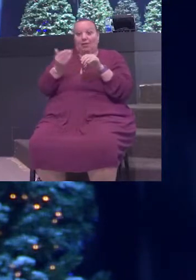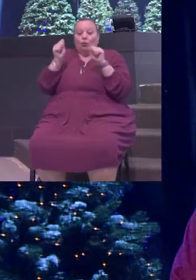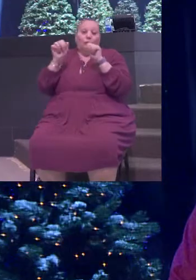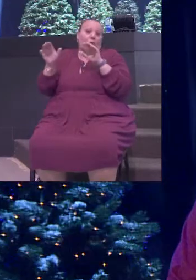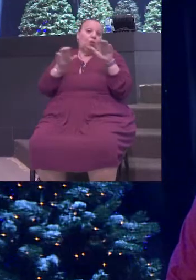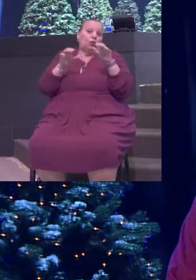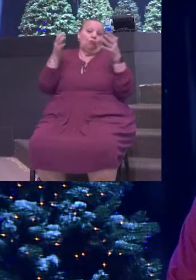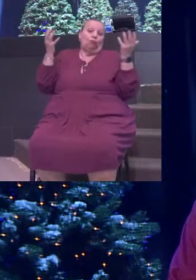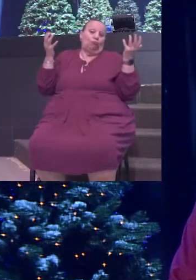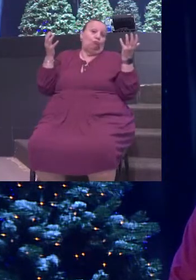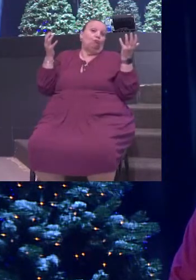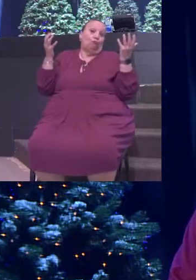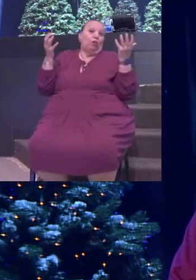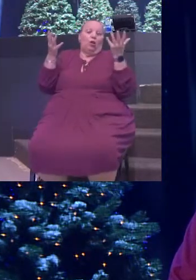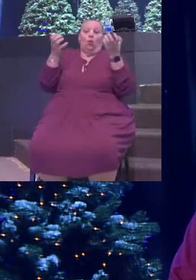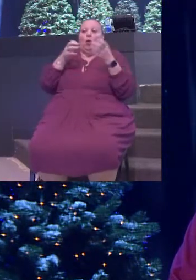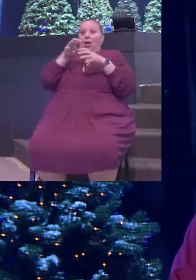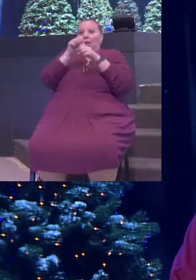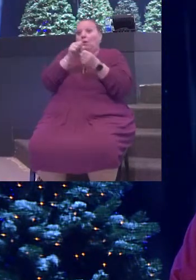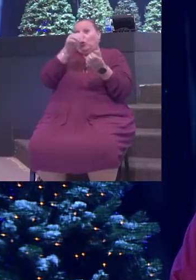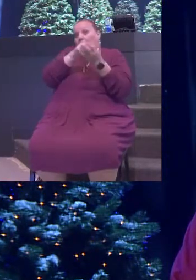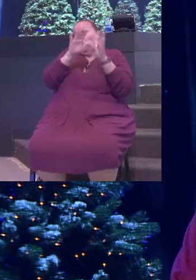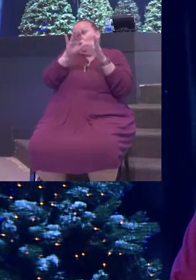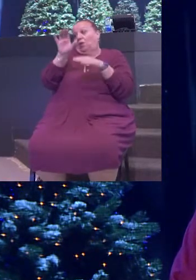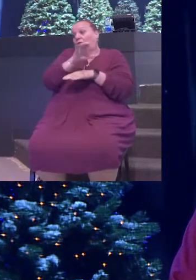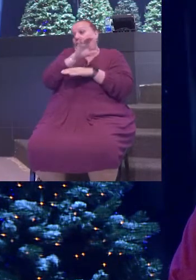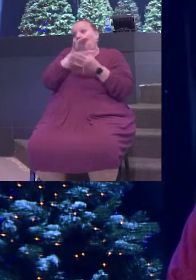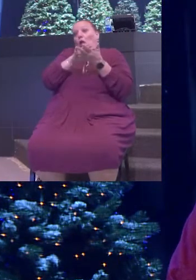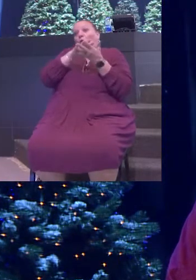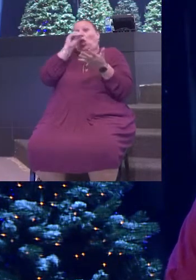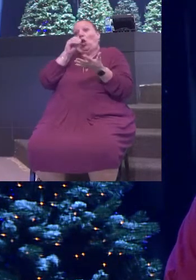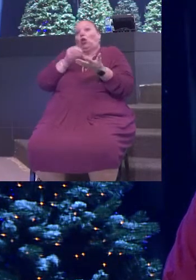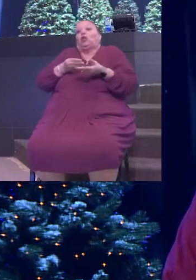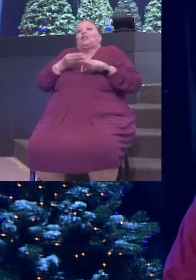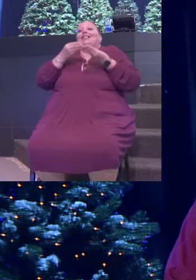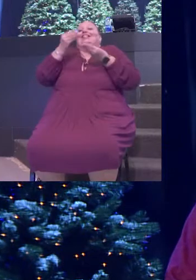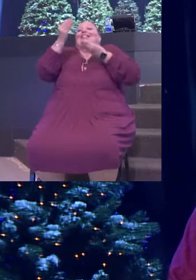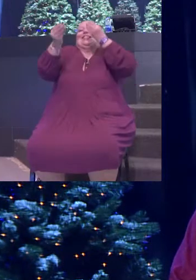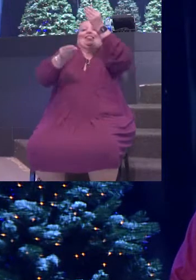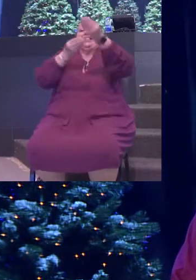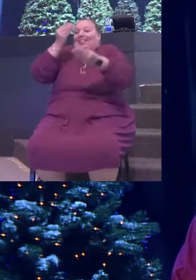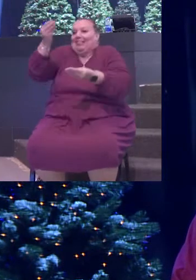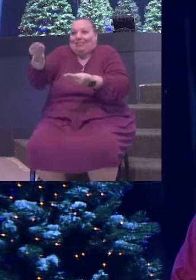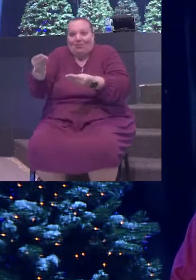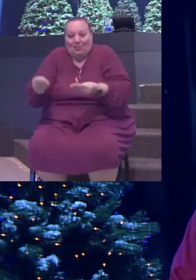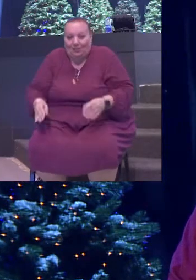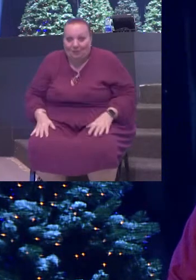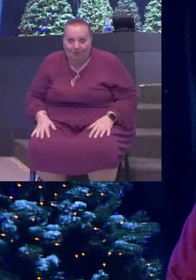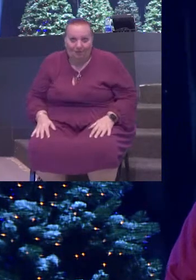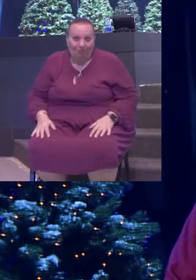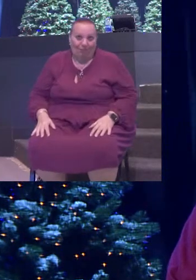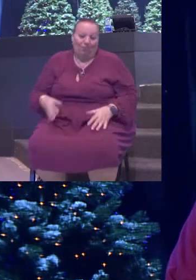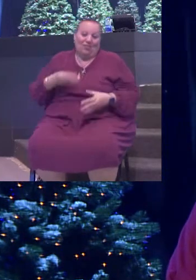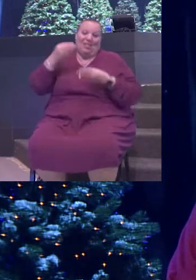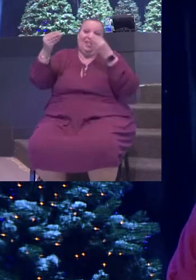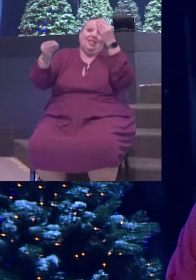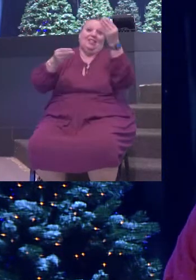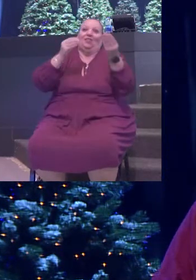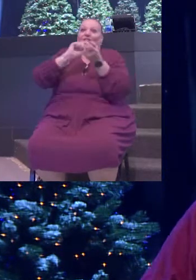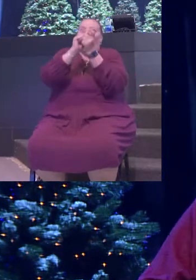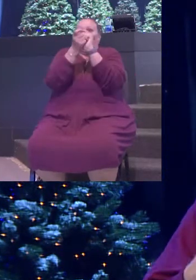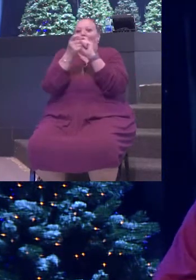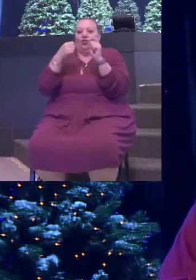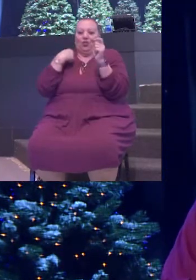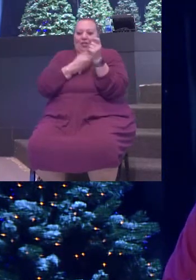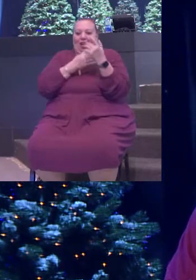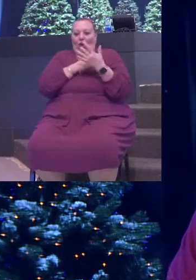can do if you want to recapture the wonder of Christmas is learn to give generously. I mean, giving is transformational in